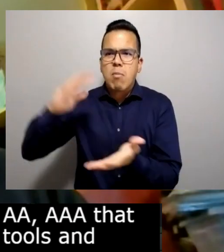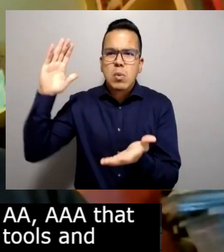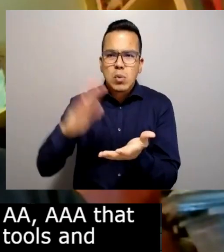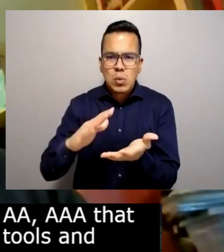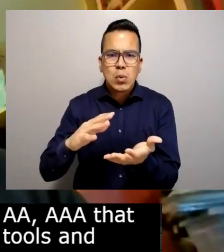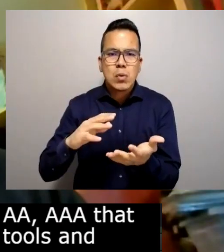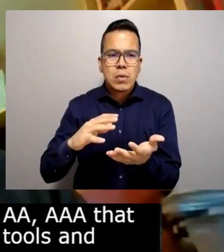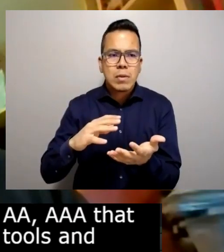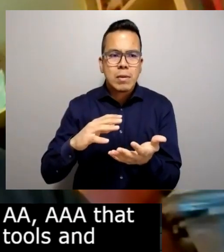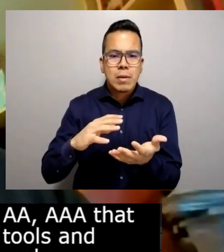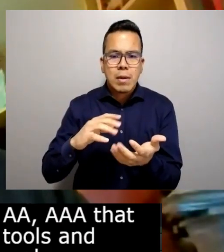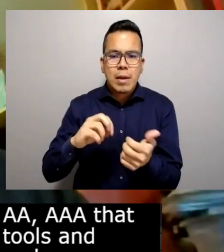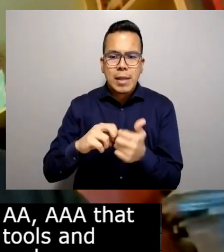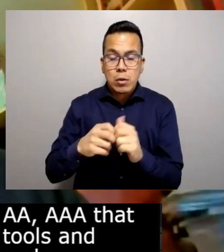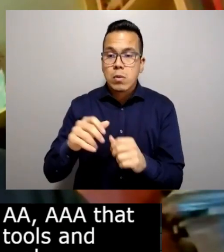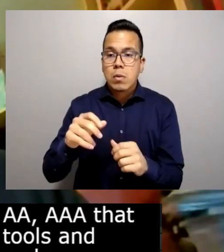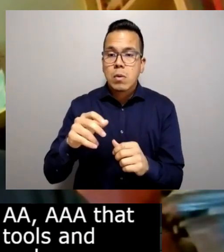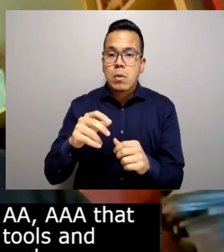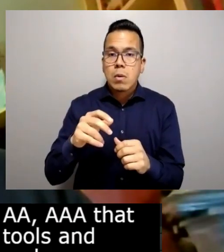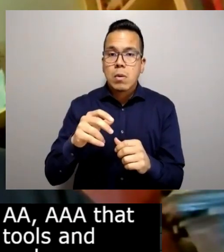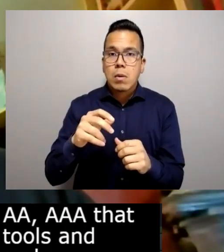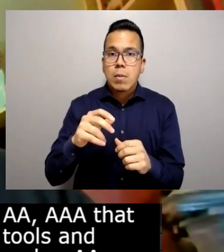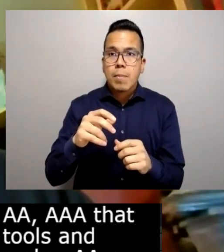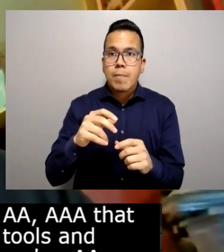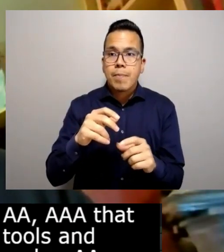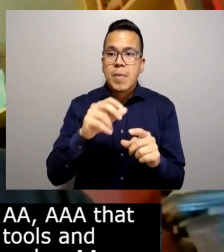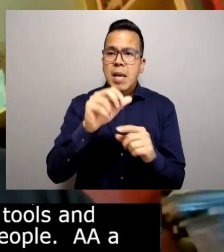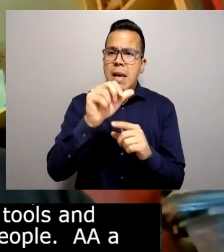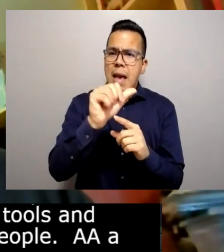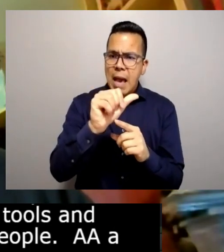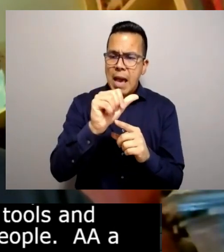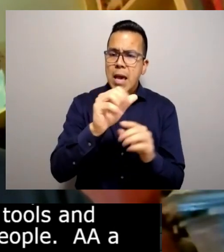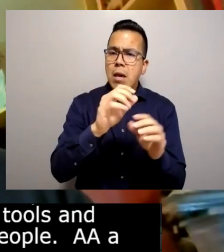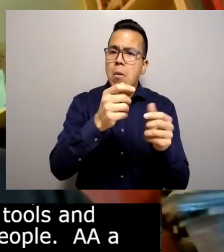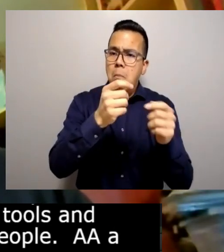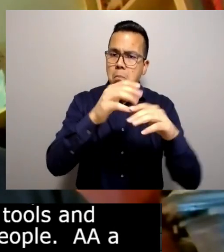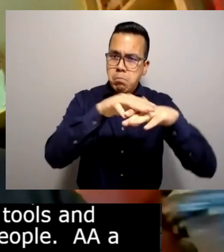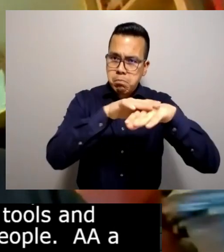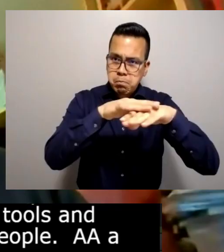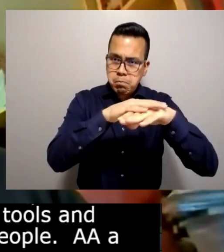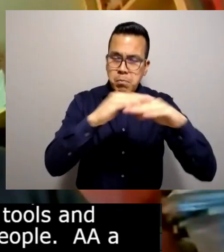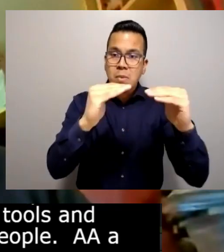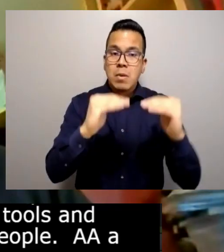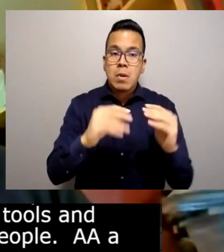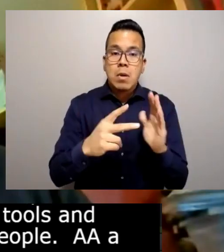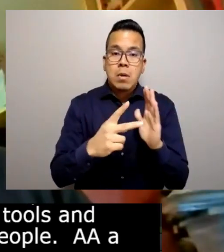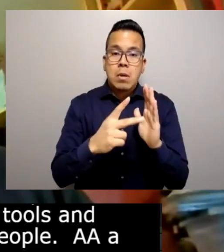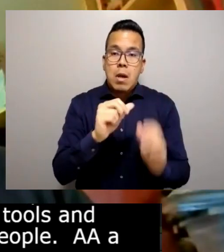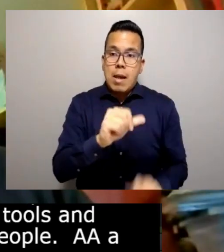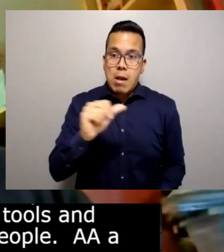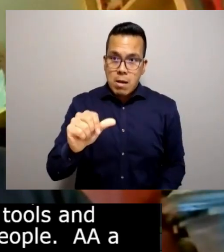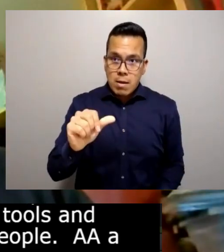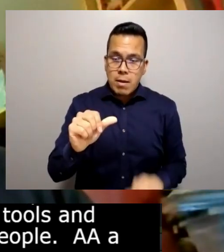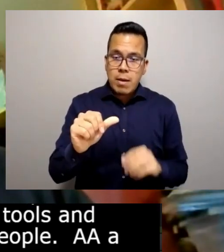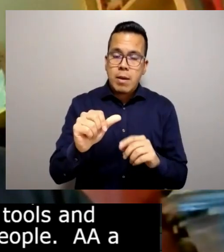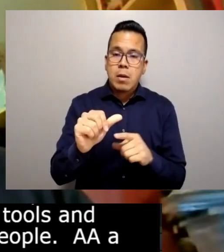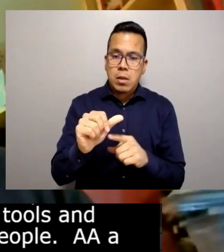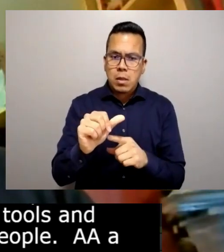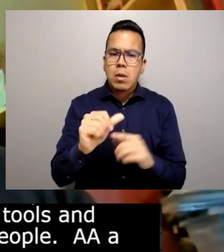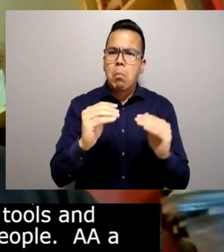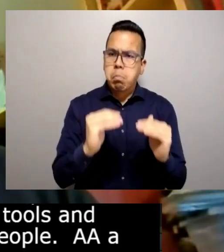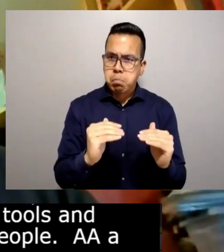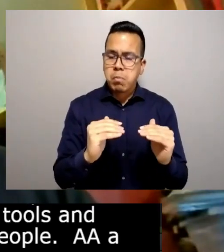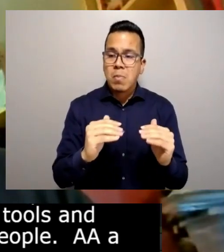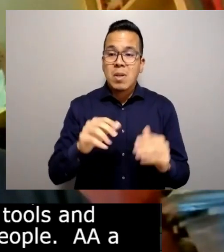AA, a bit more focused and specialized, and AAA the most. Each one, of